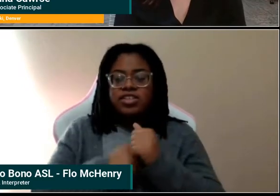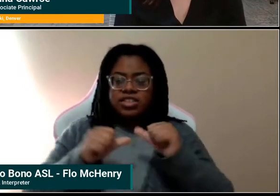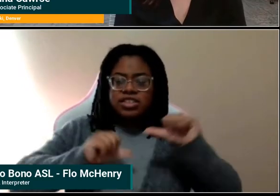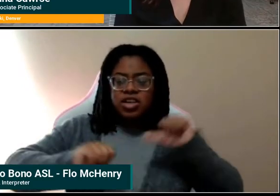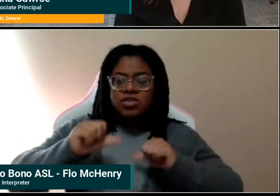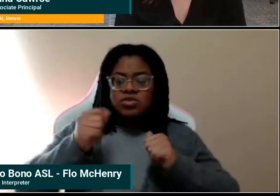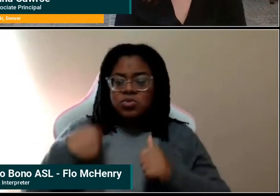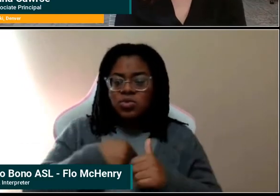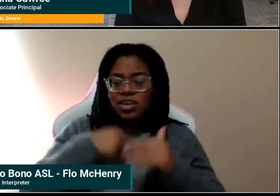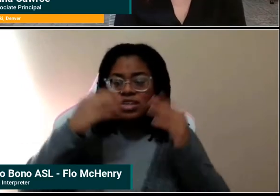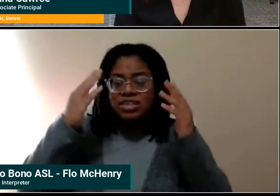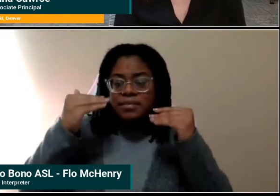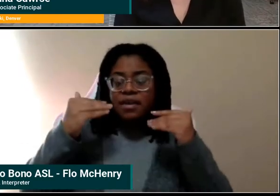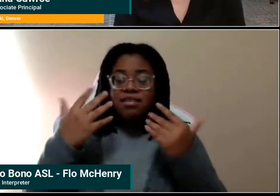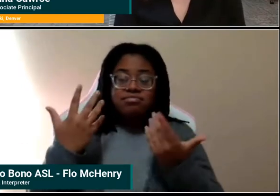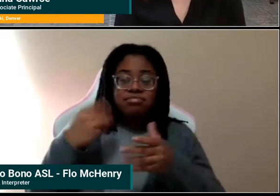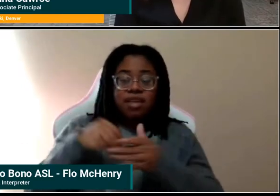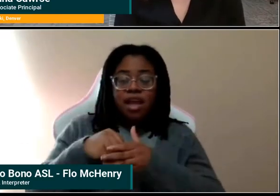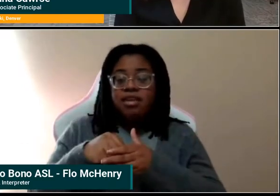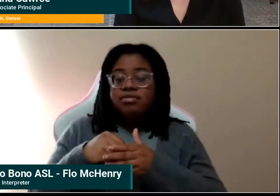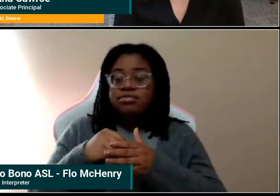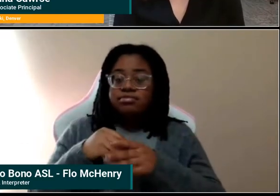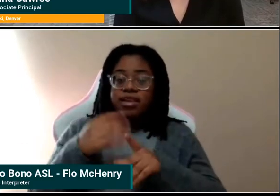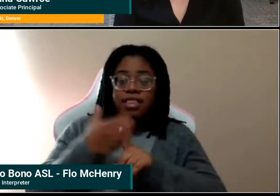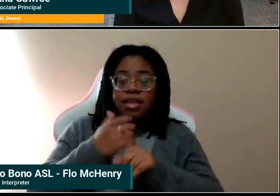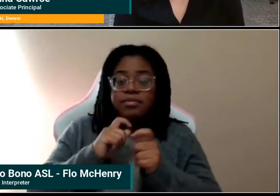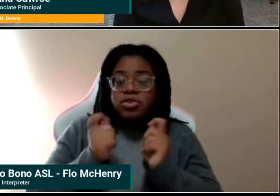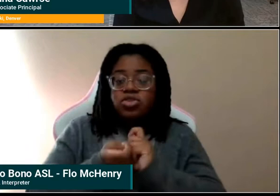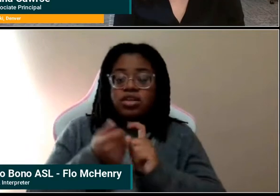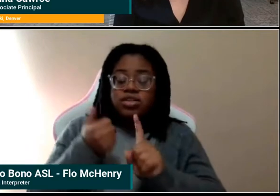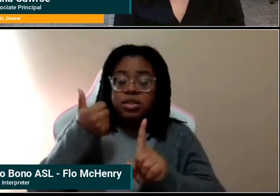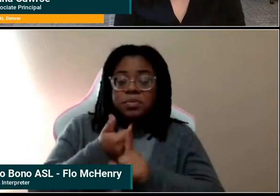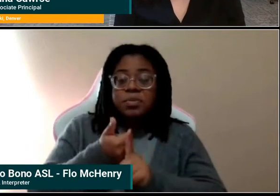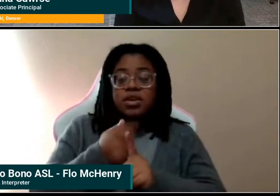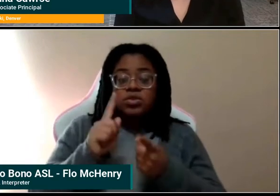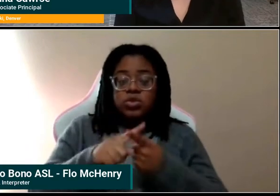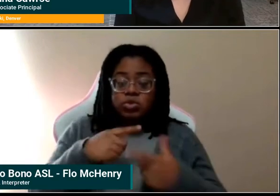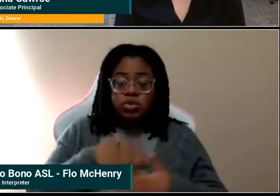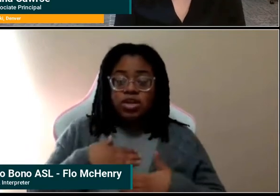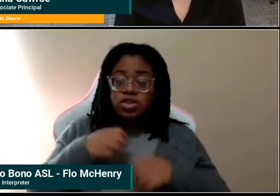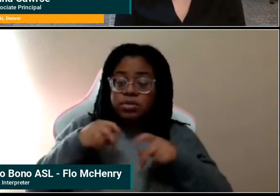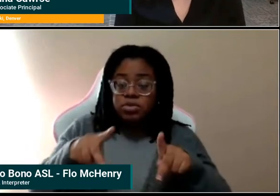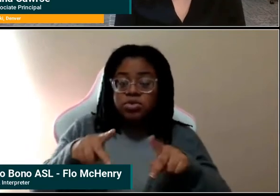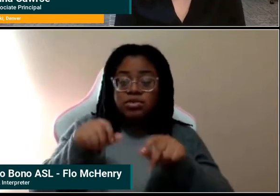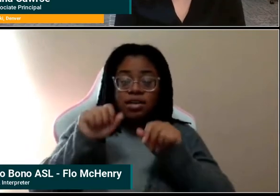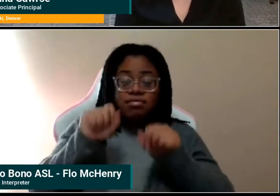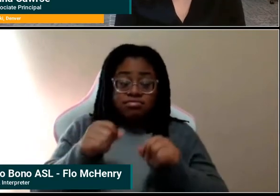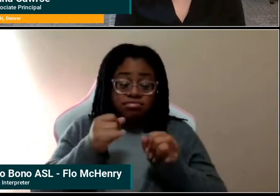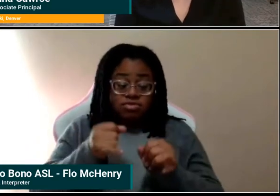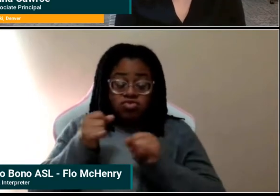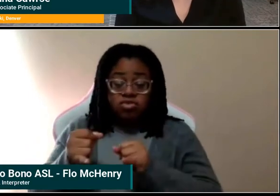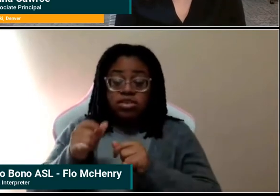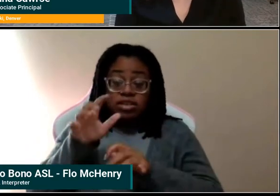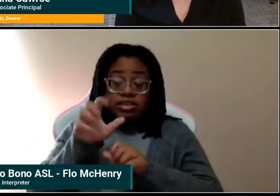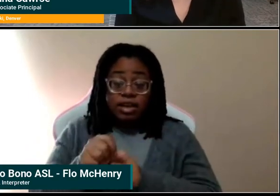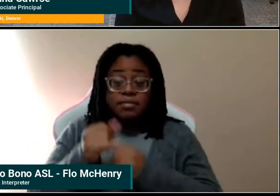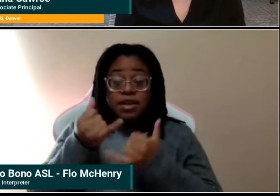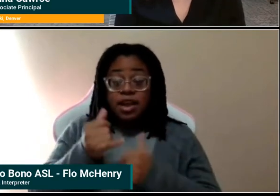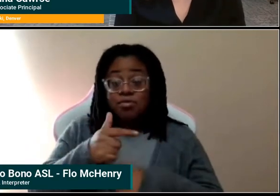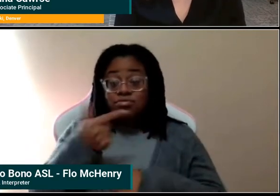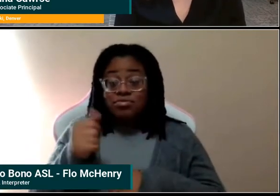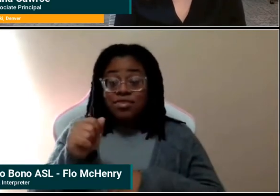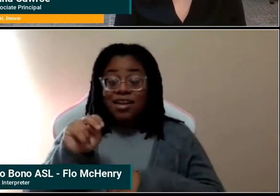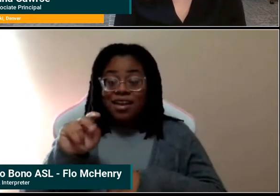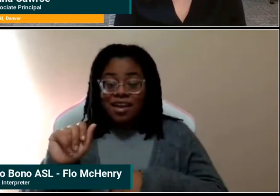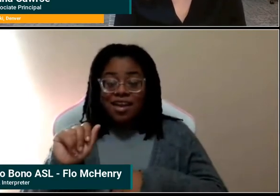expect in terms of climate change and impacts to recreation opportunities and how individuals can adapt, I'm going to hand it over to Anna and Lan